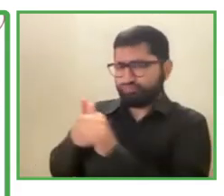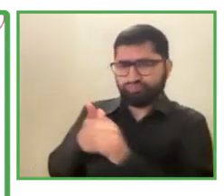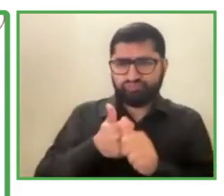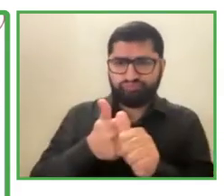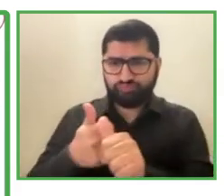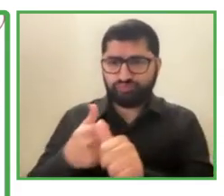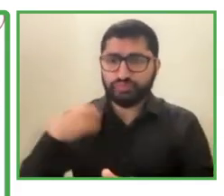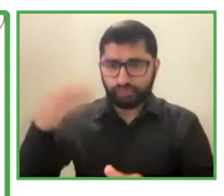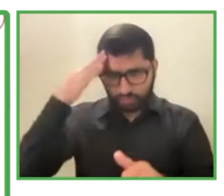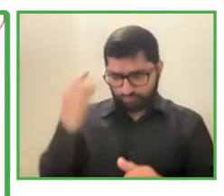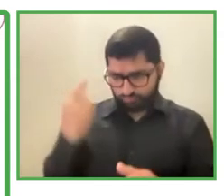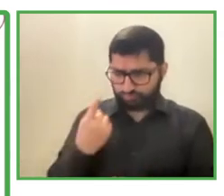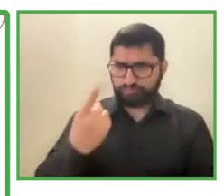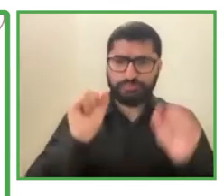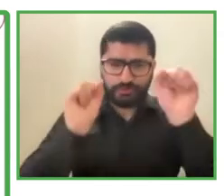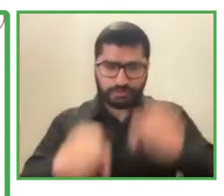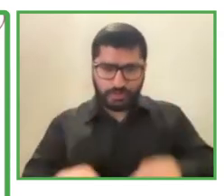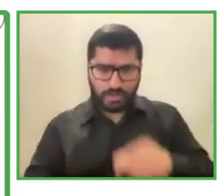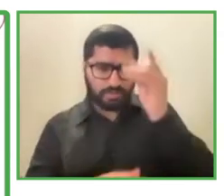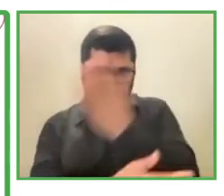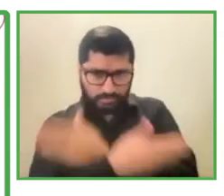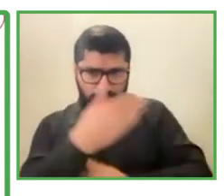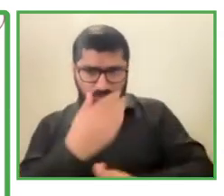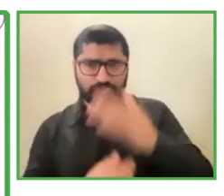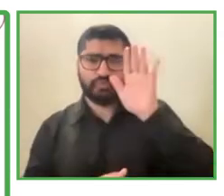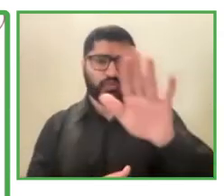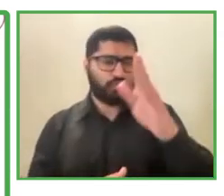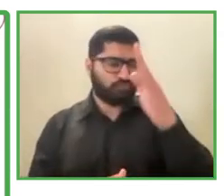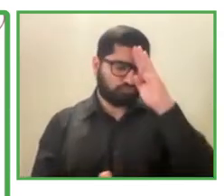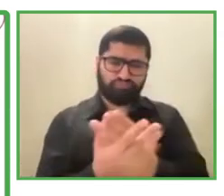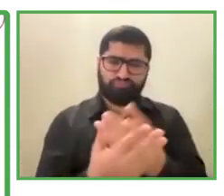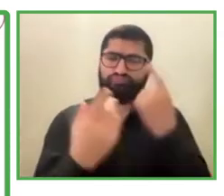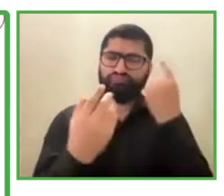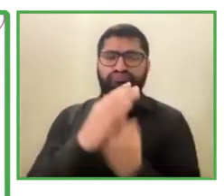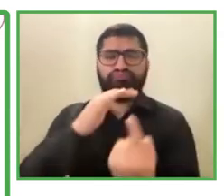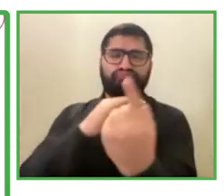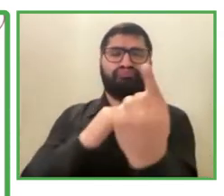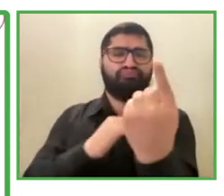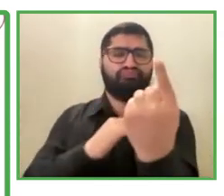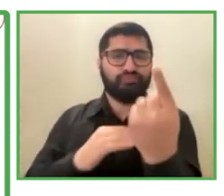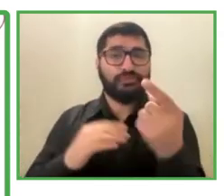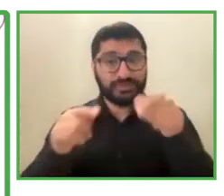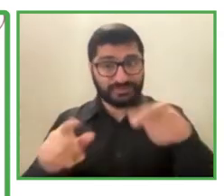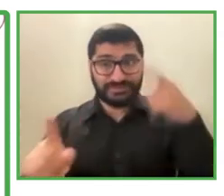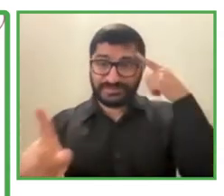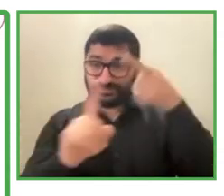themselves about their training and about their own skills.